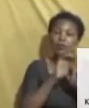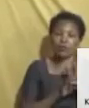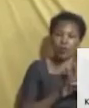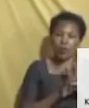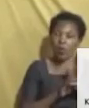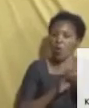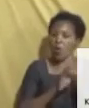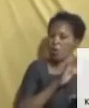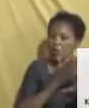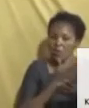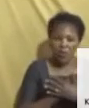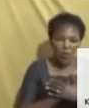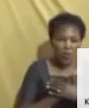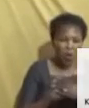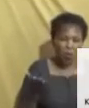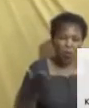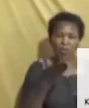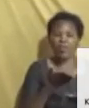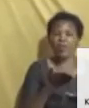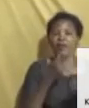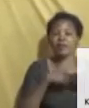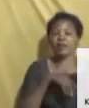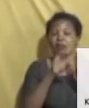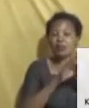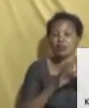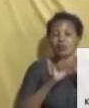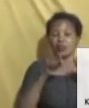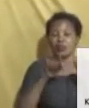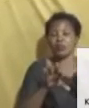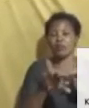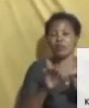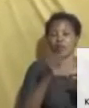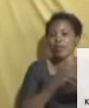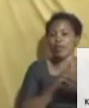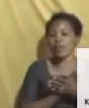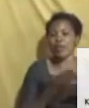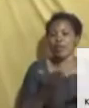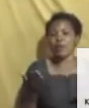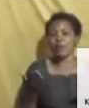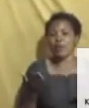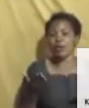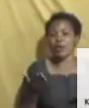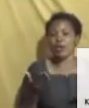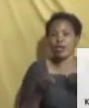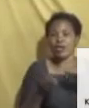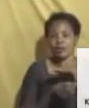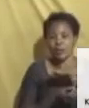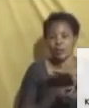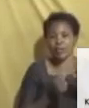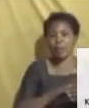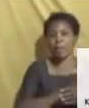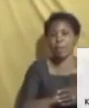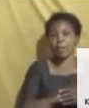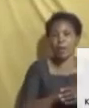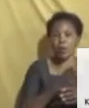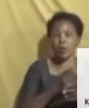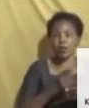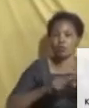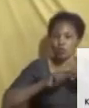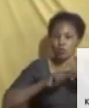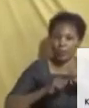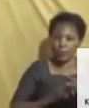Nowhere in the Constitution will you find any indication of the power to